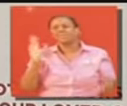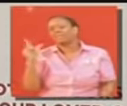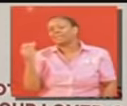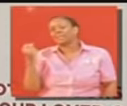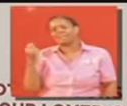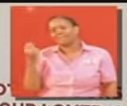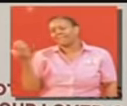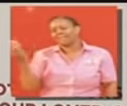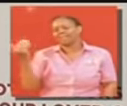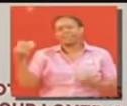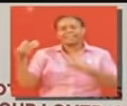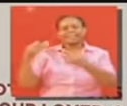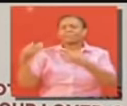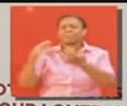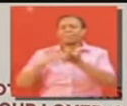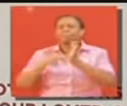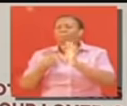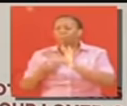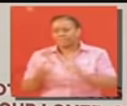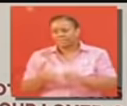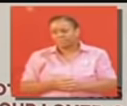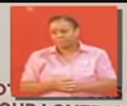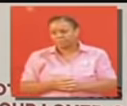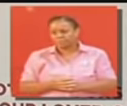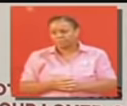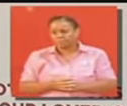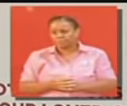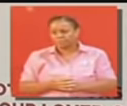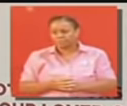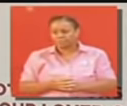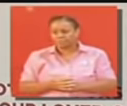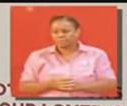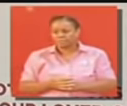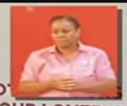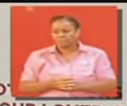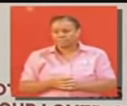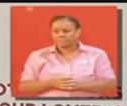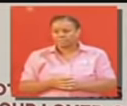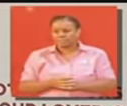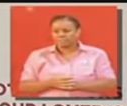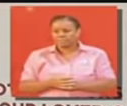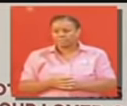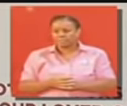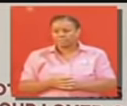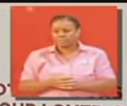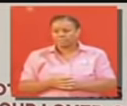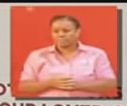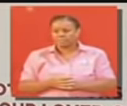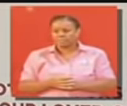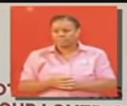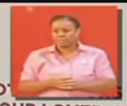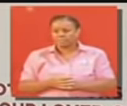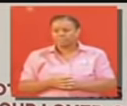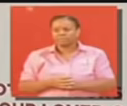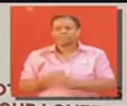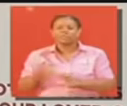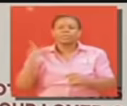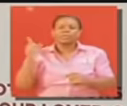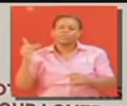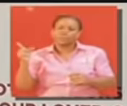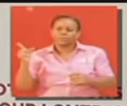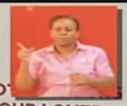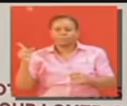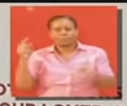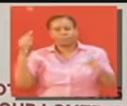your question actually answers itself. If we are aware that there are 1,200 cases that you